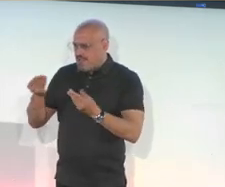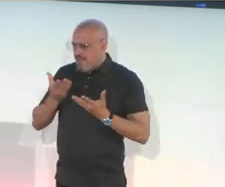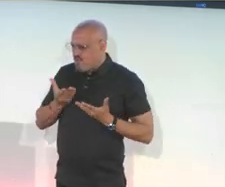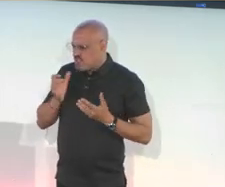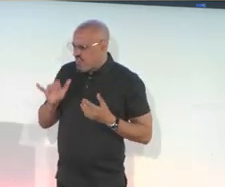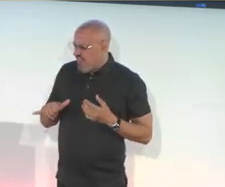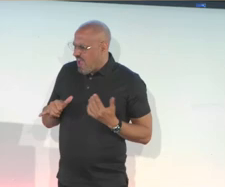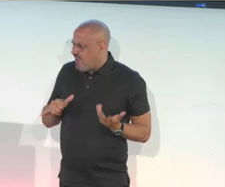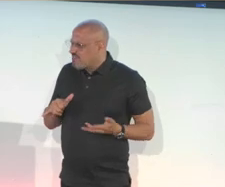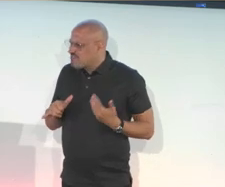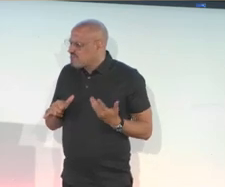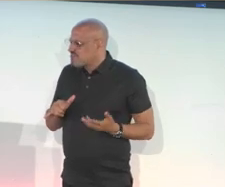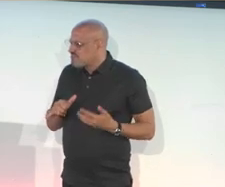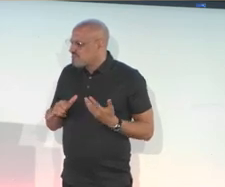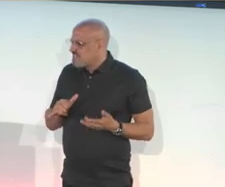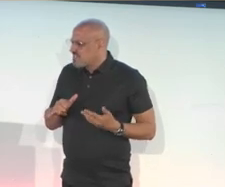that